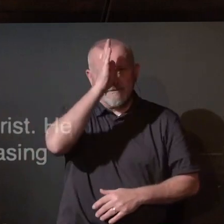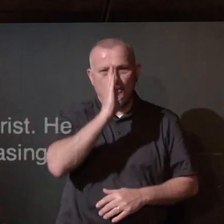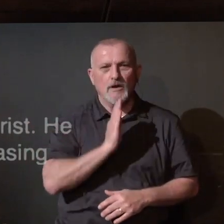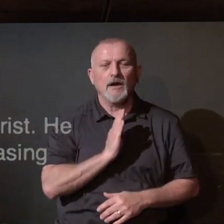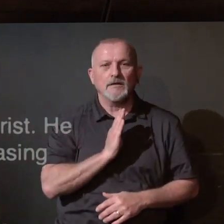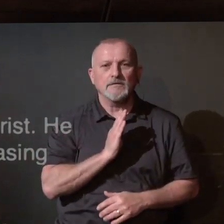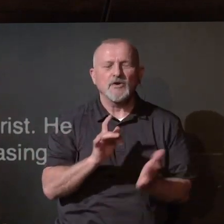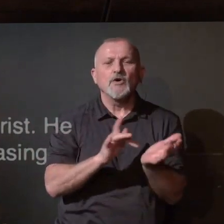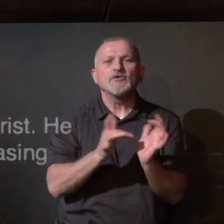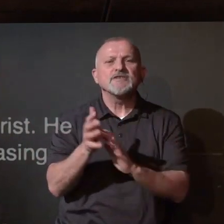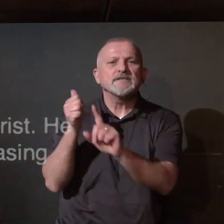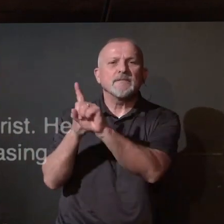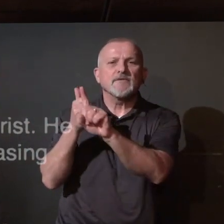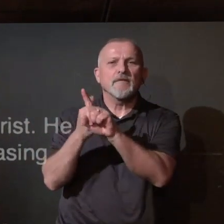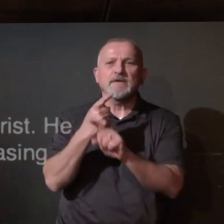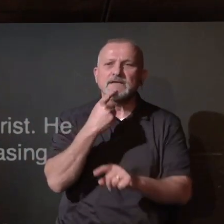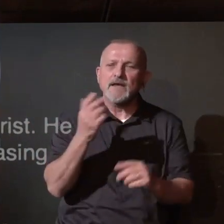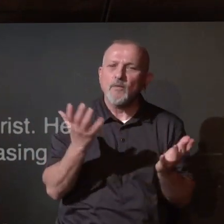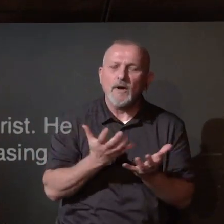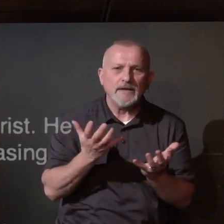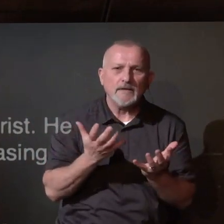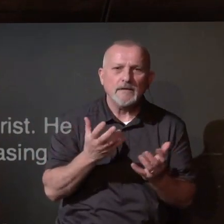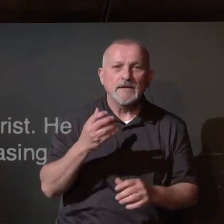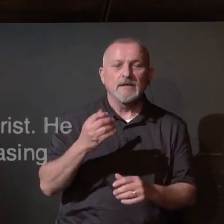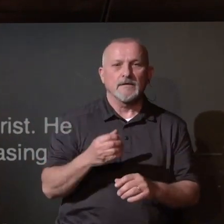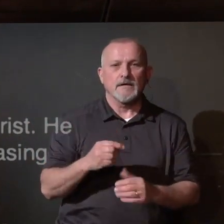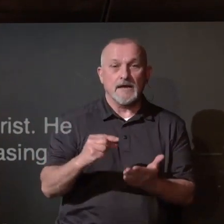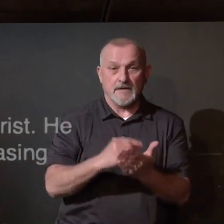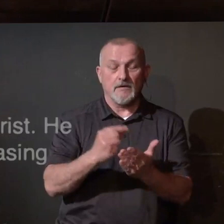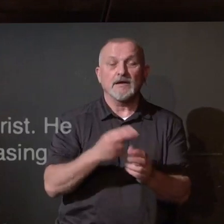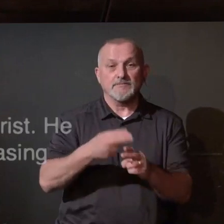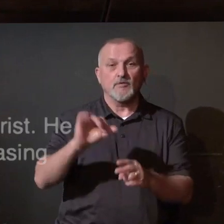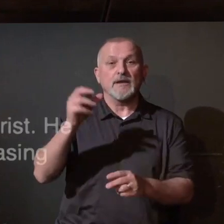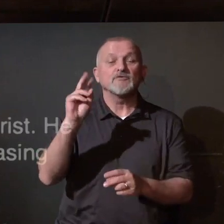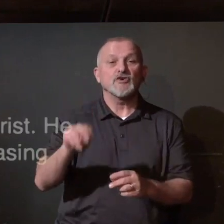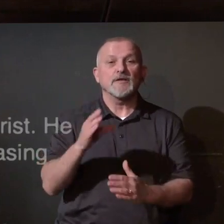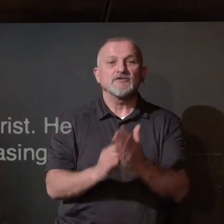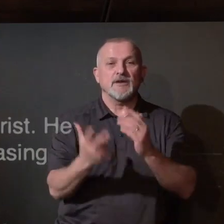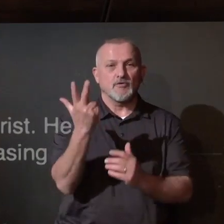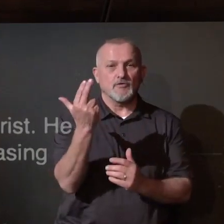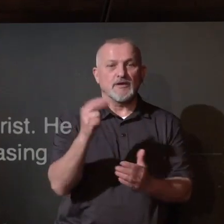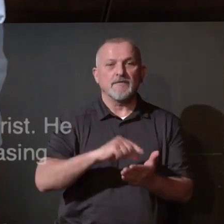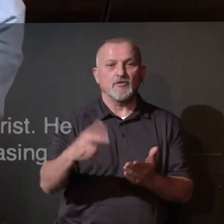say? What was the message Jesus Himself gave? In John, the Gospel of John, chapter 13, verse